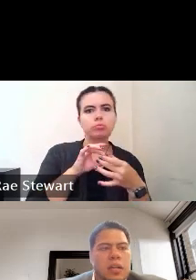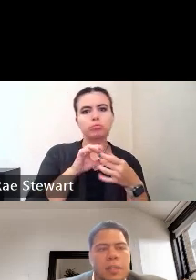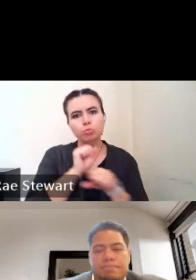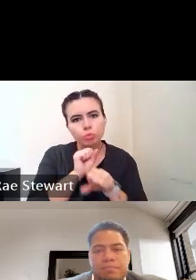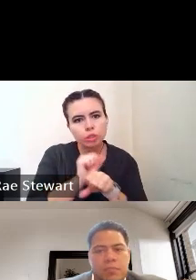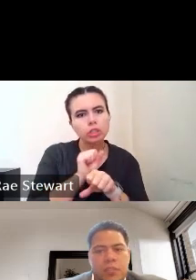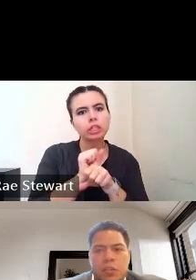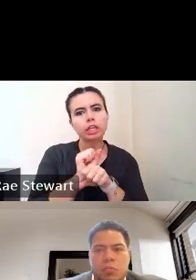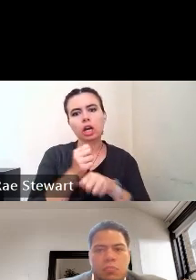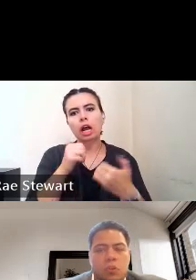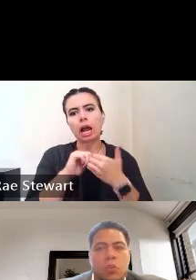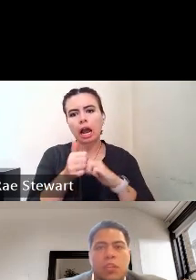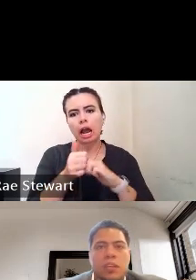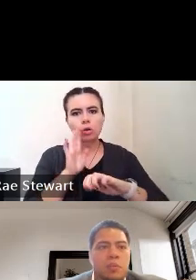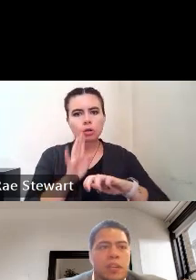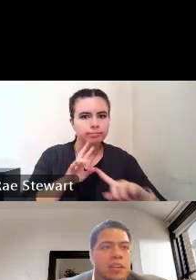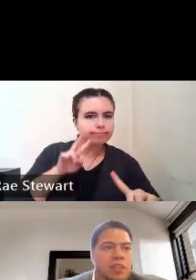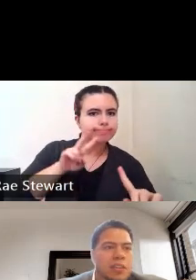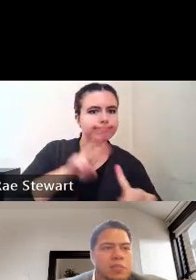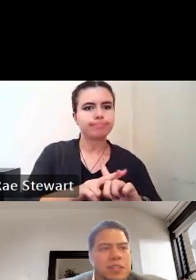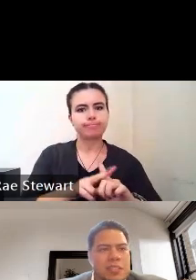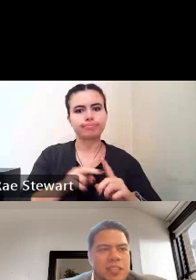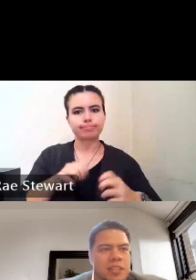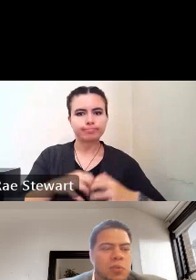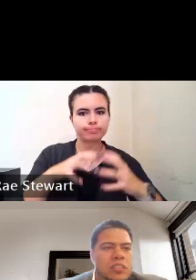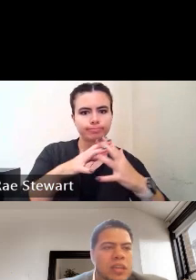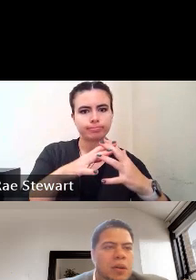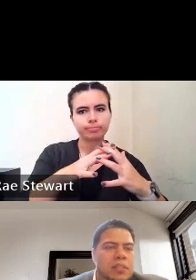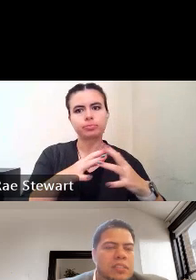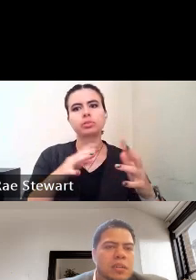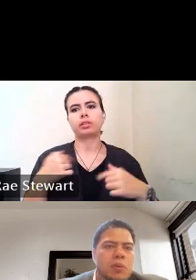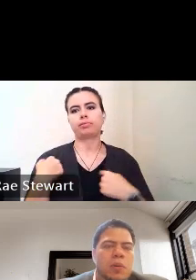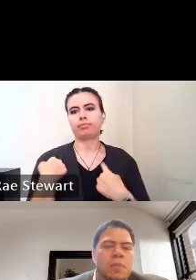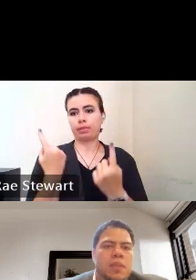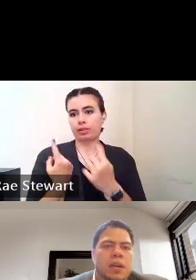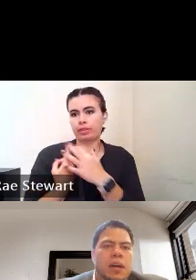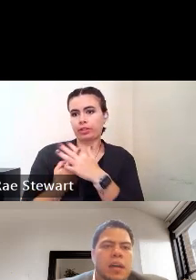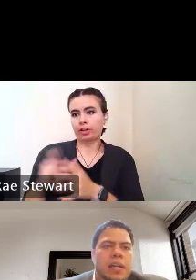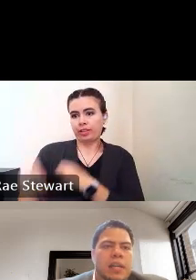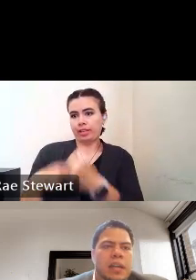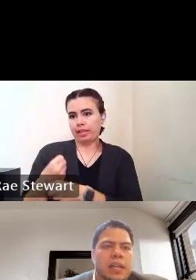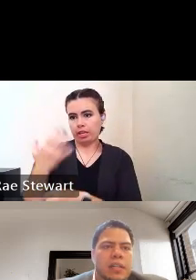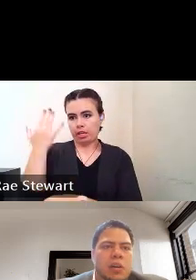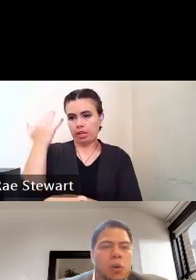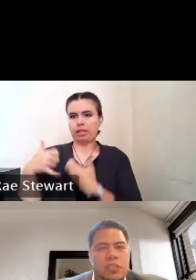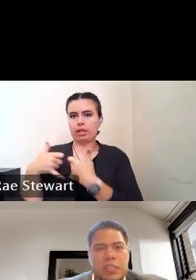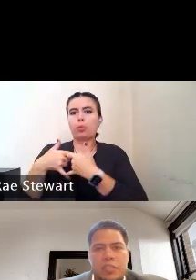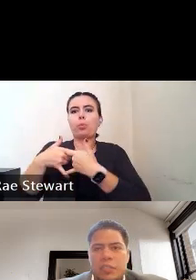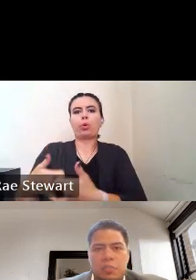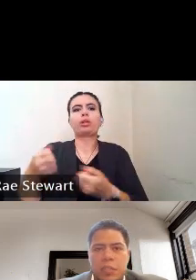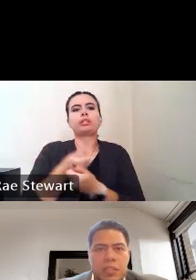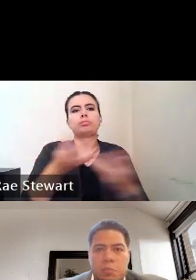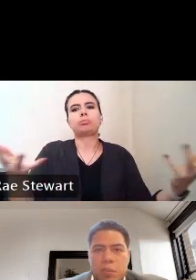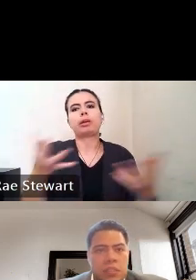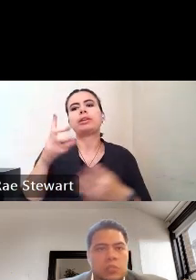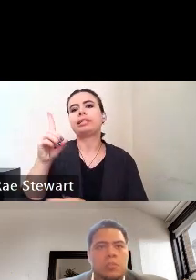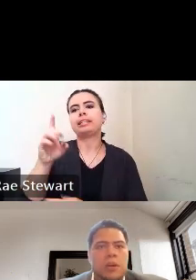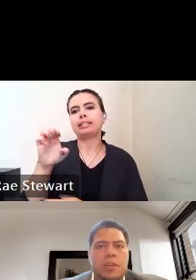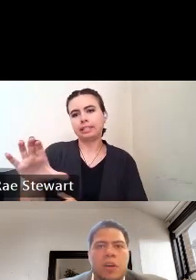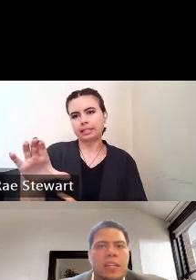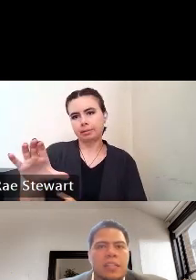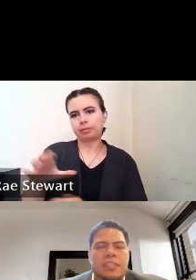since early in the beginning of the year, because the awards came out in December. And all states, to be